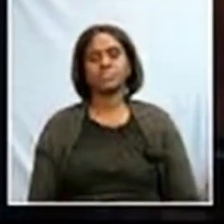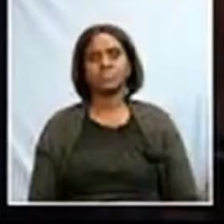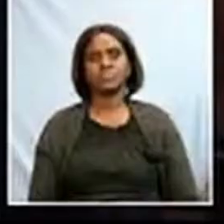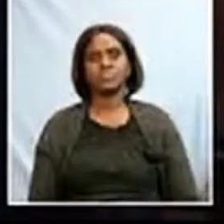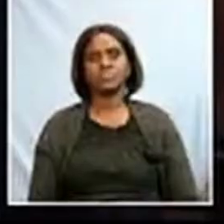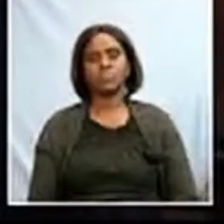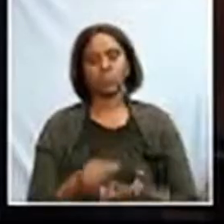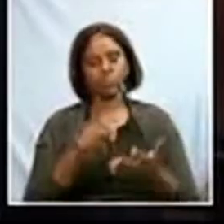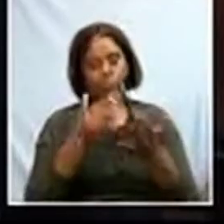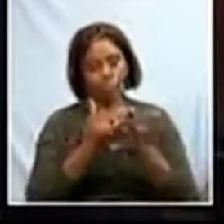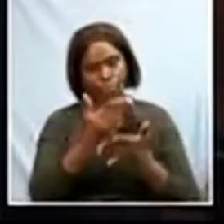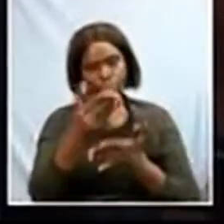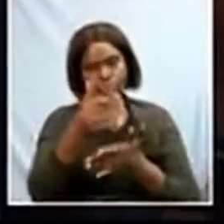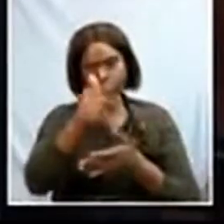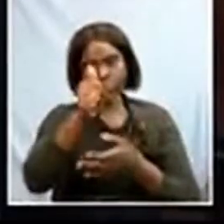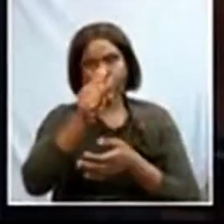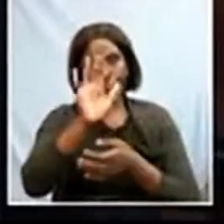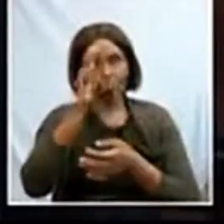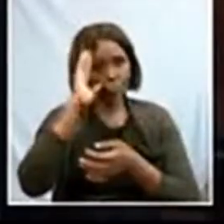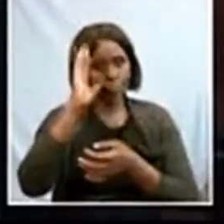Where's the procurement yourself, sir?